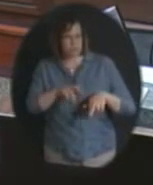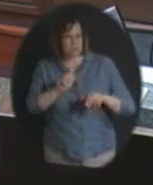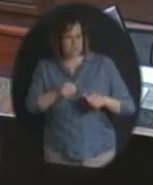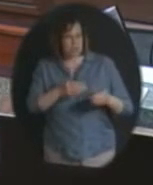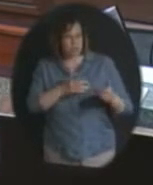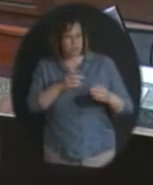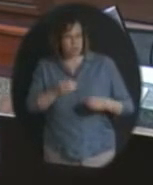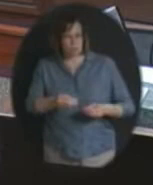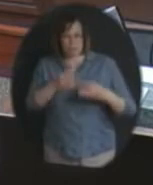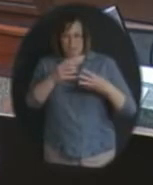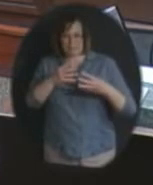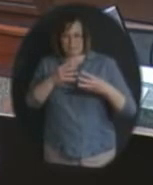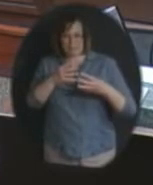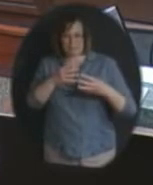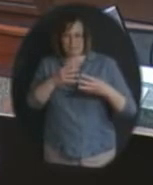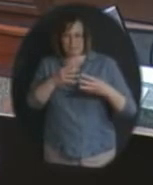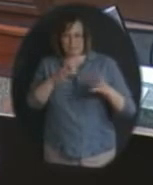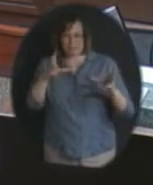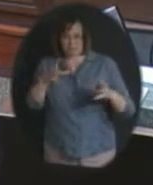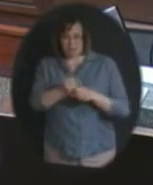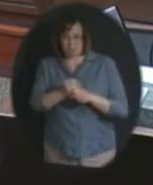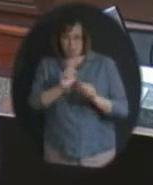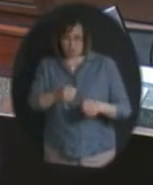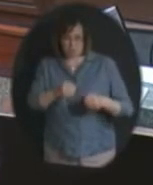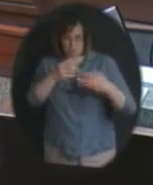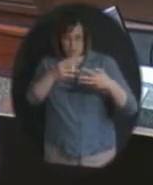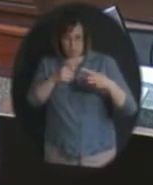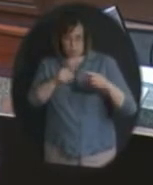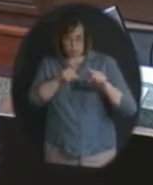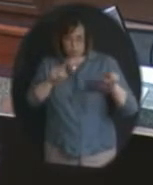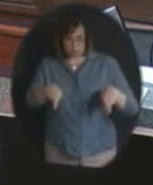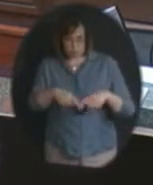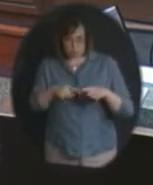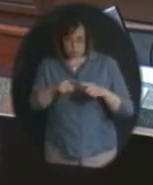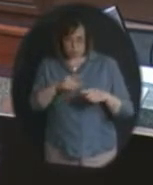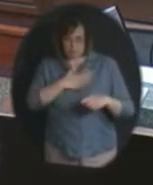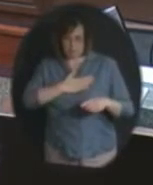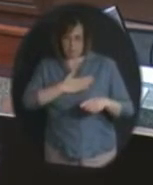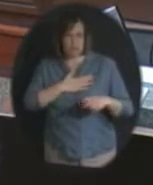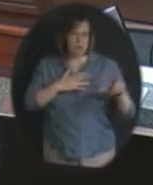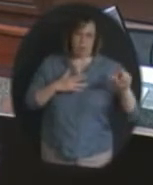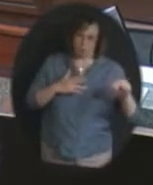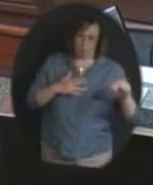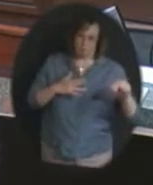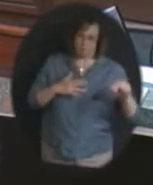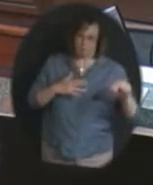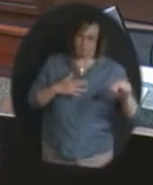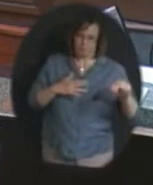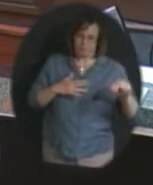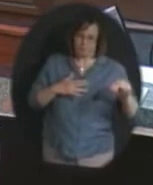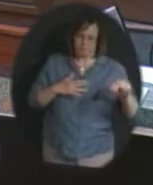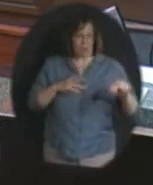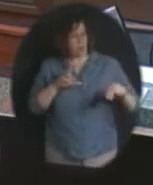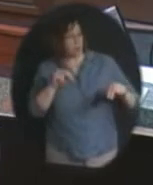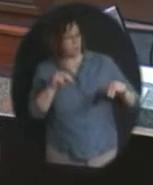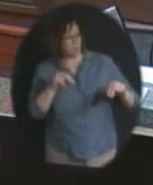you bring that up, the executive summary? Can you bring it up on the screen? Or is it? No? All right.